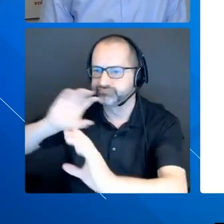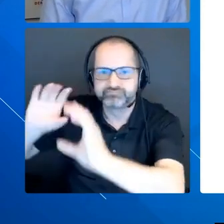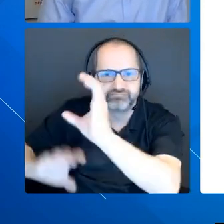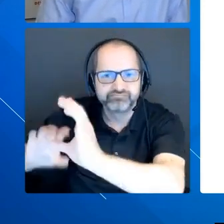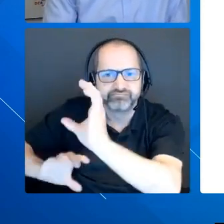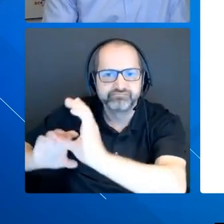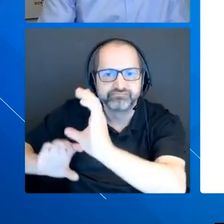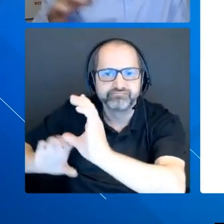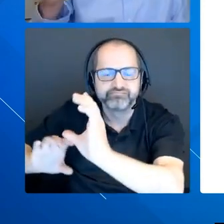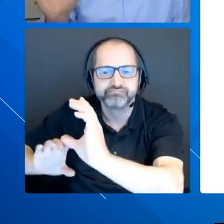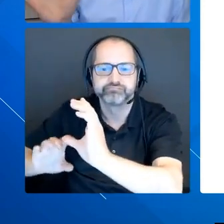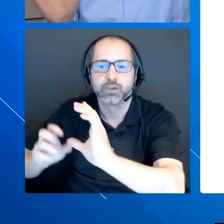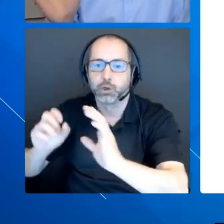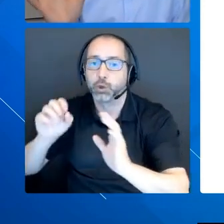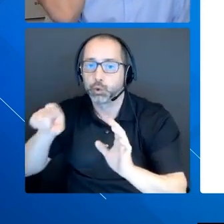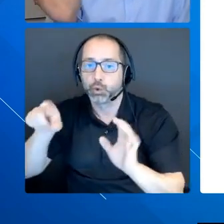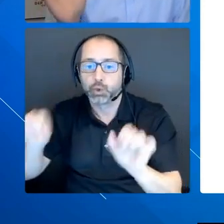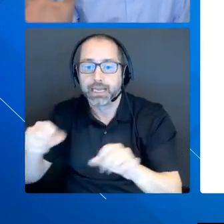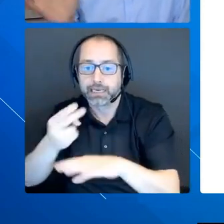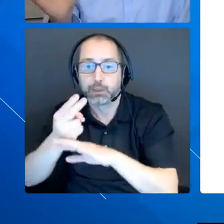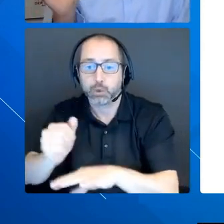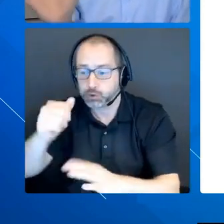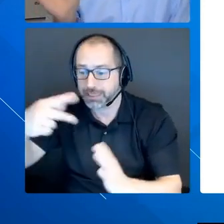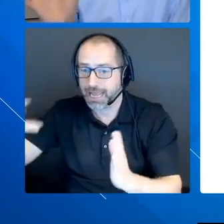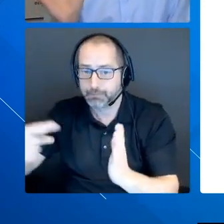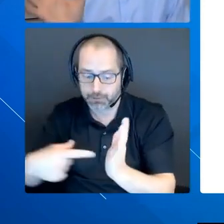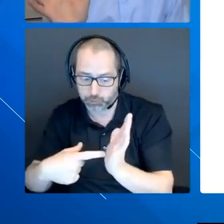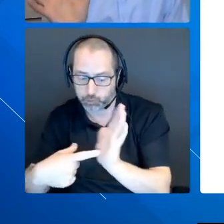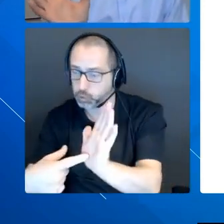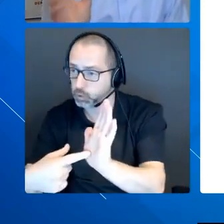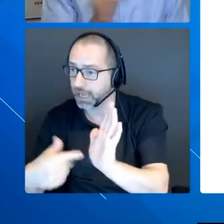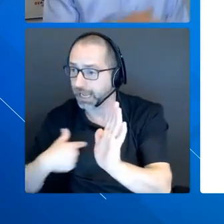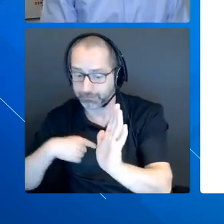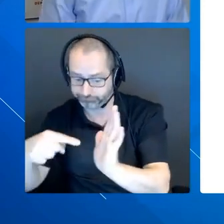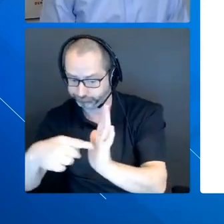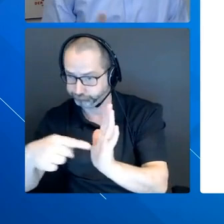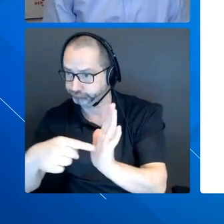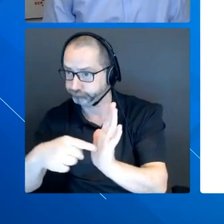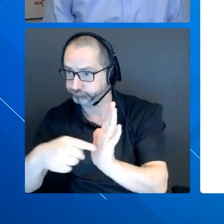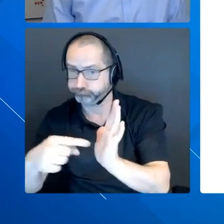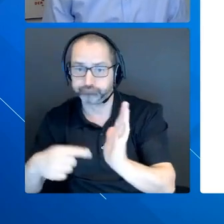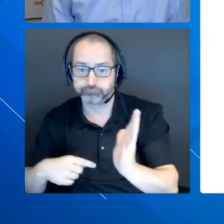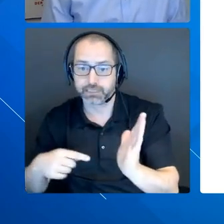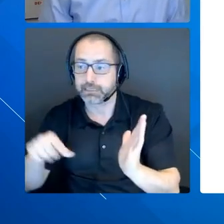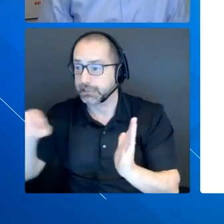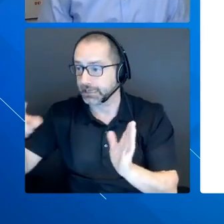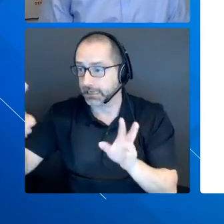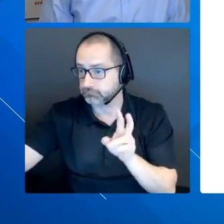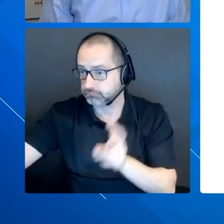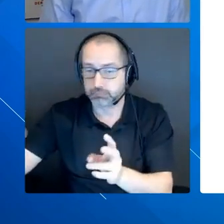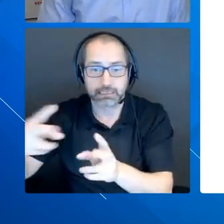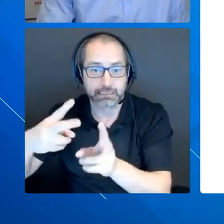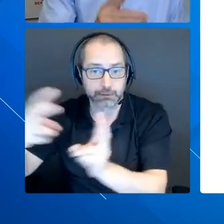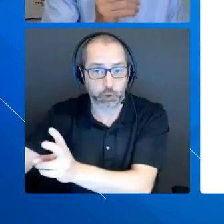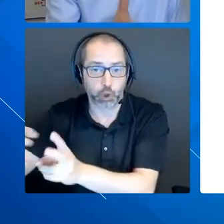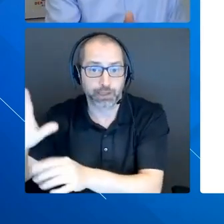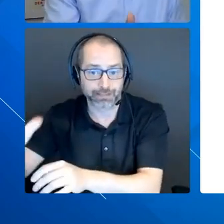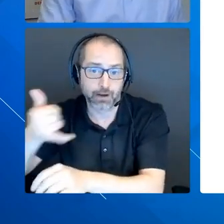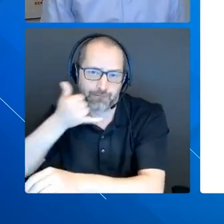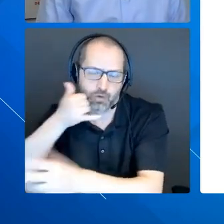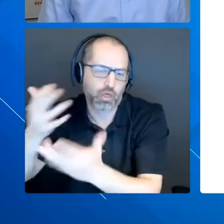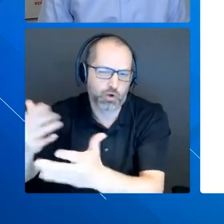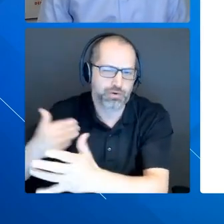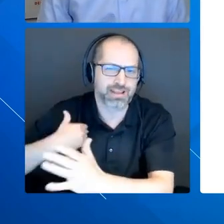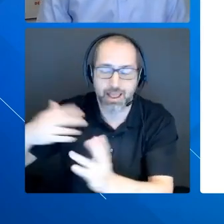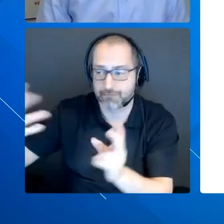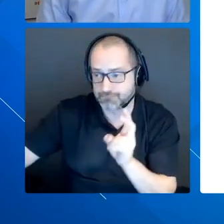you, whatever it is, you can pick the app up and show them, hey, I have this installed. They can install it. They probably already do. They can install it. You start